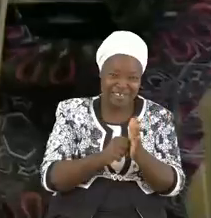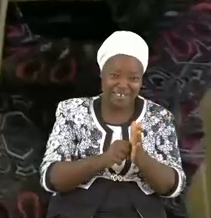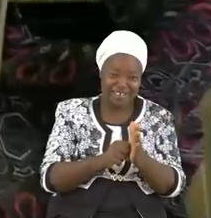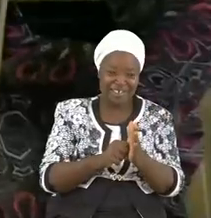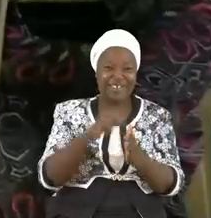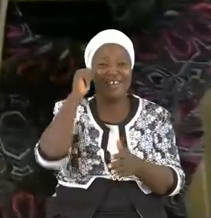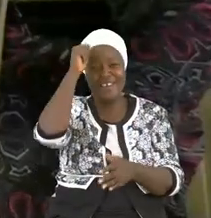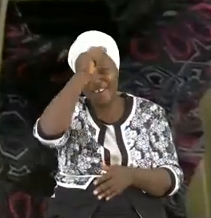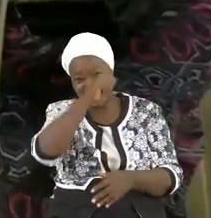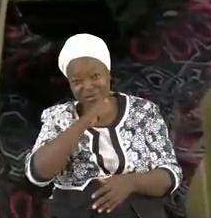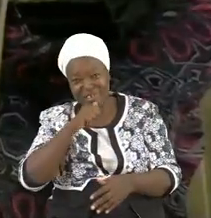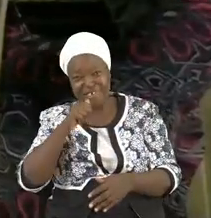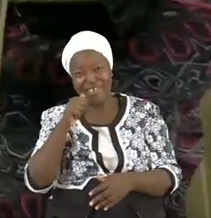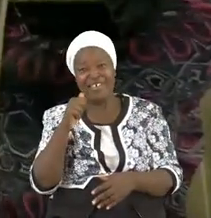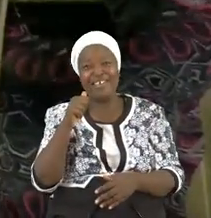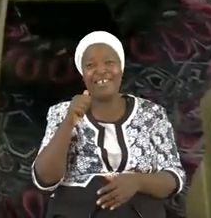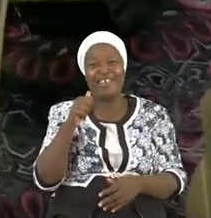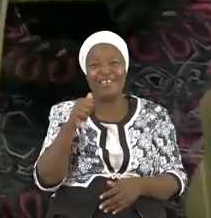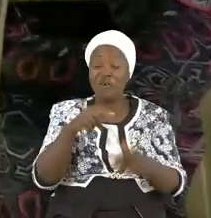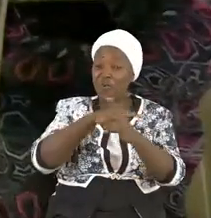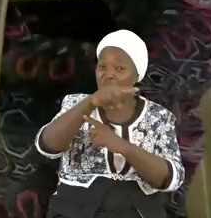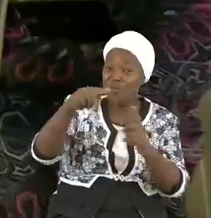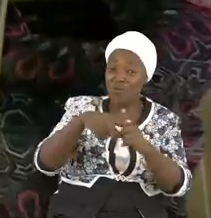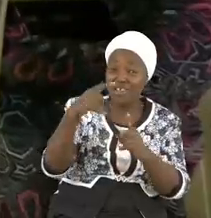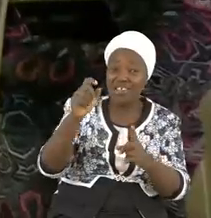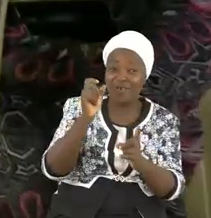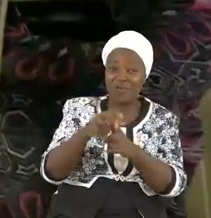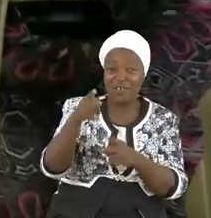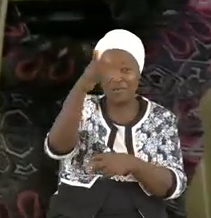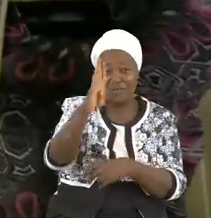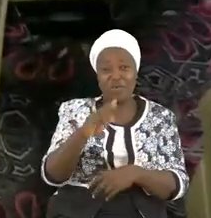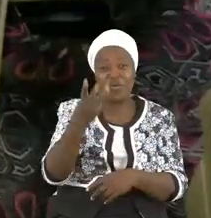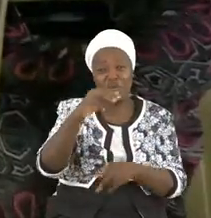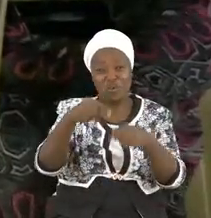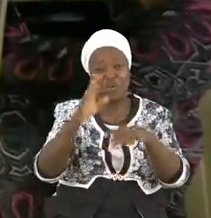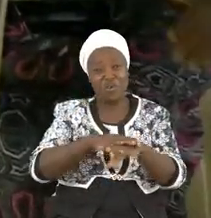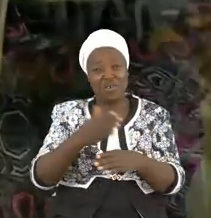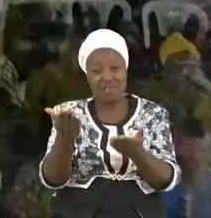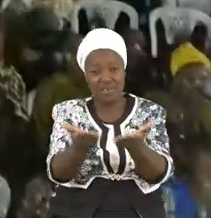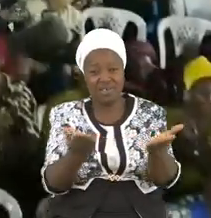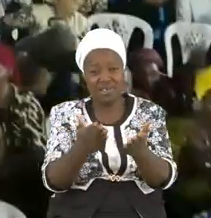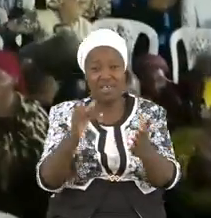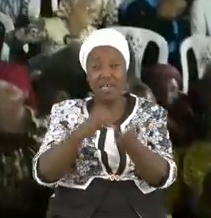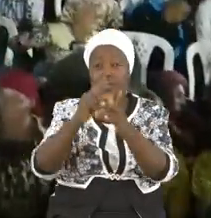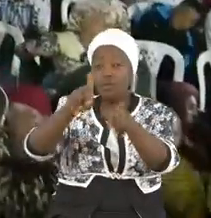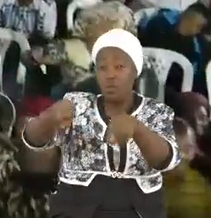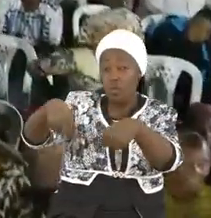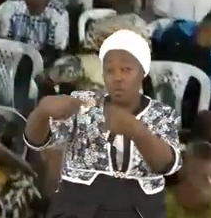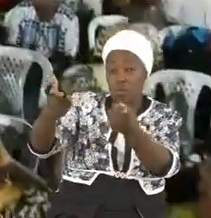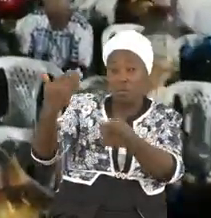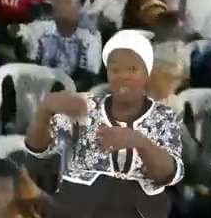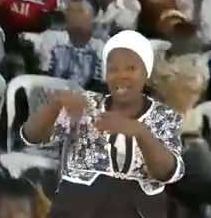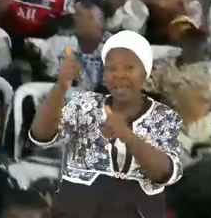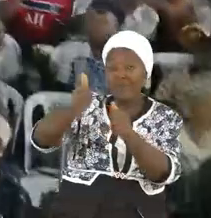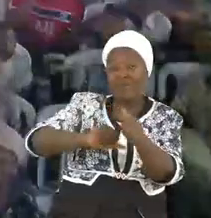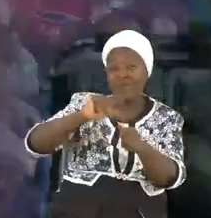When the word of God was going on here, it went everywhere, all